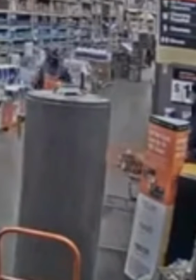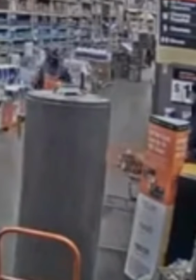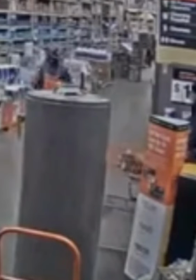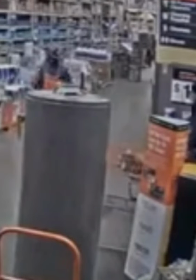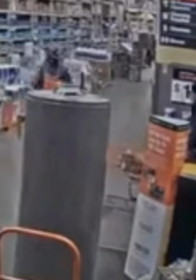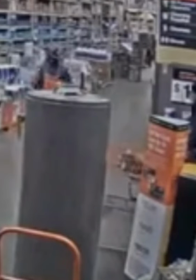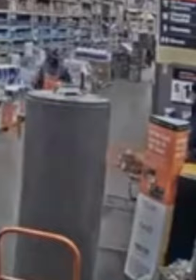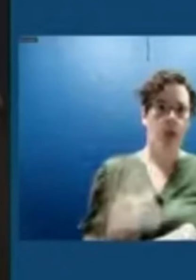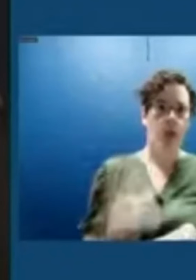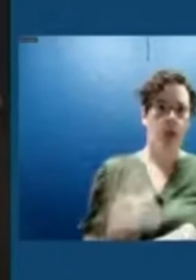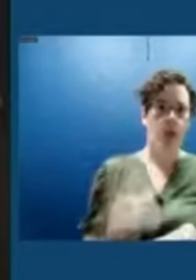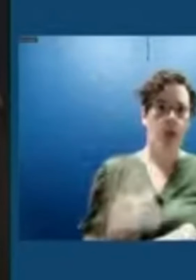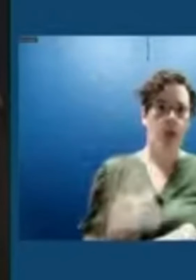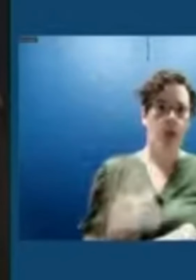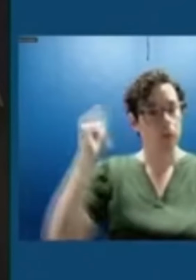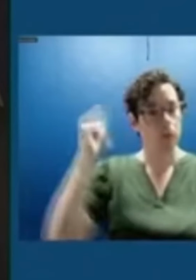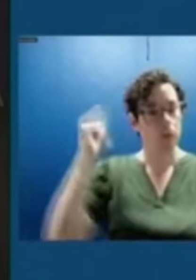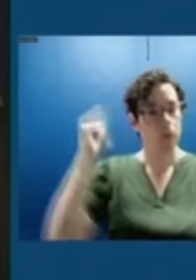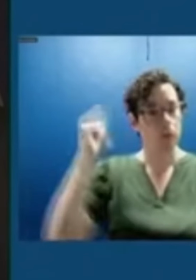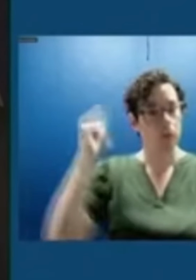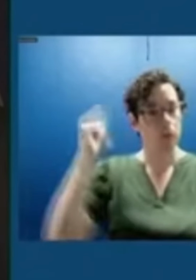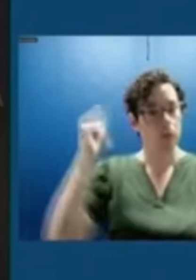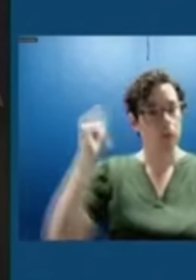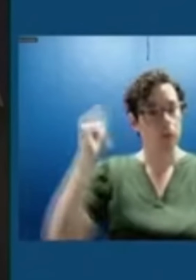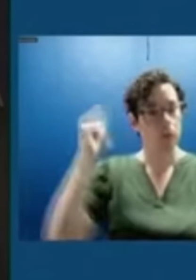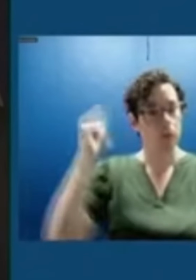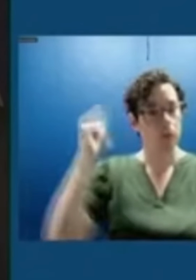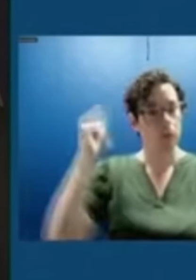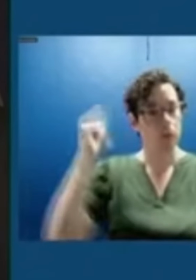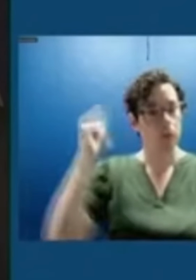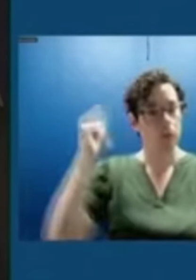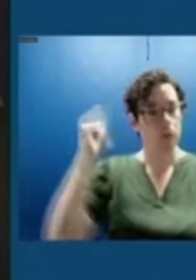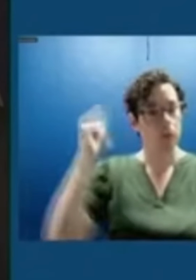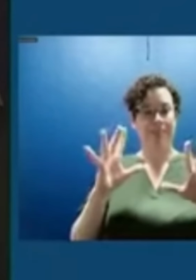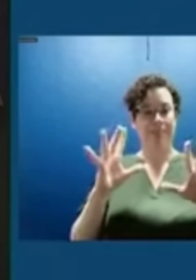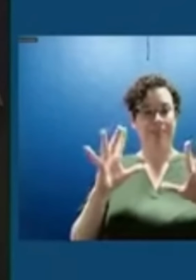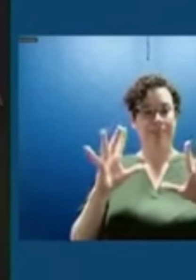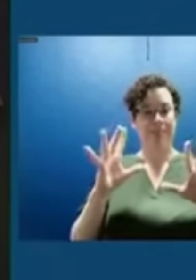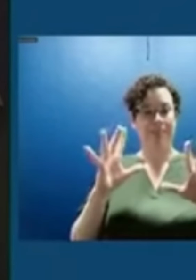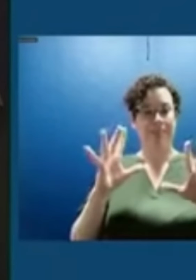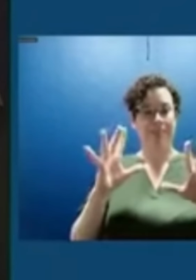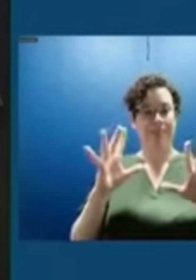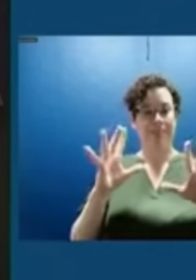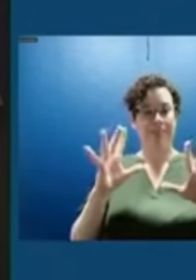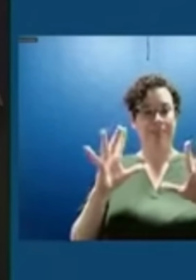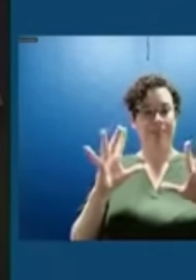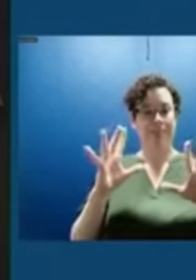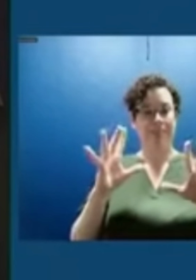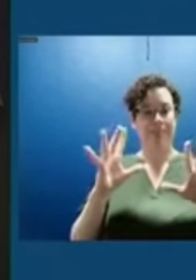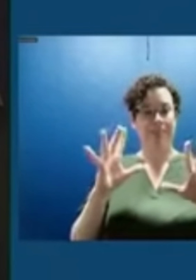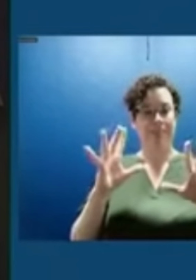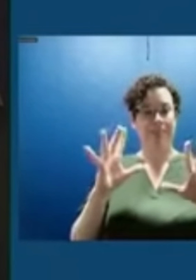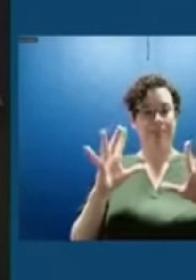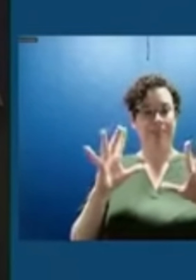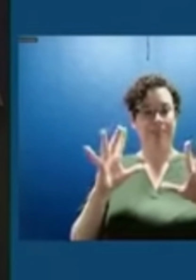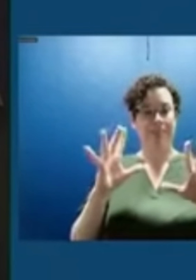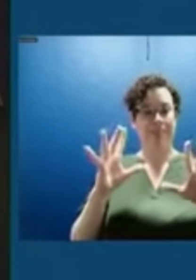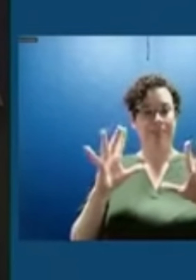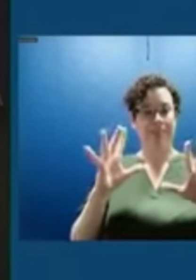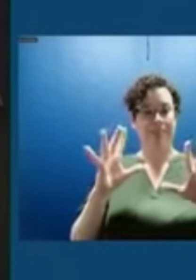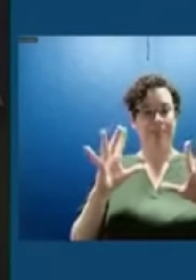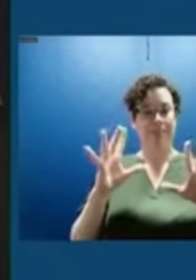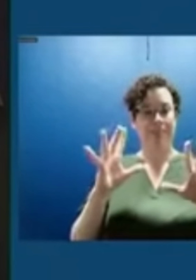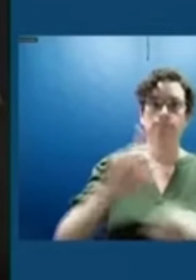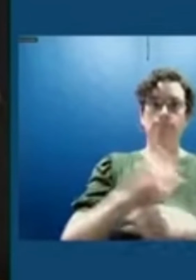out. Because in California, they still dealing with the squatting and all the homeless